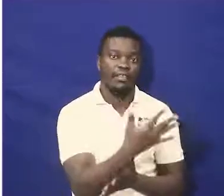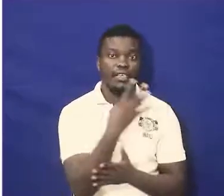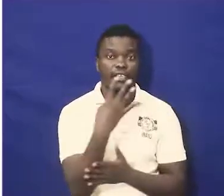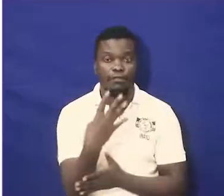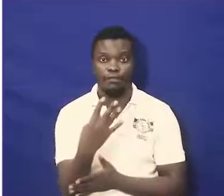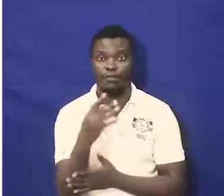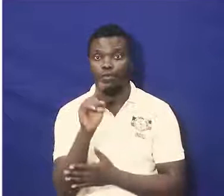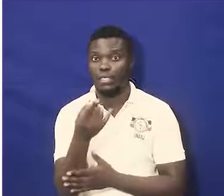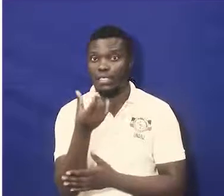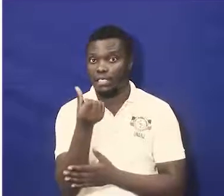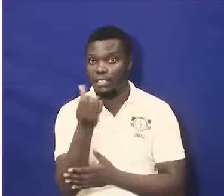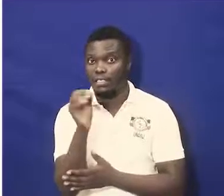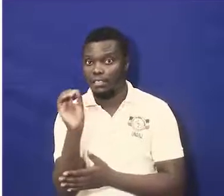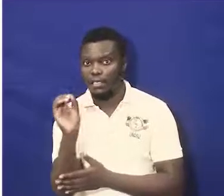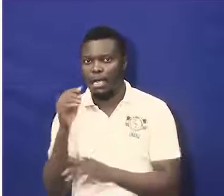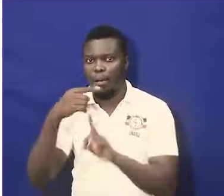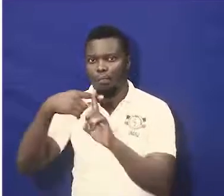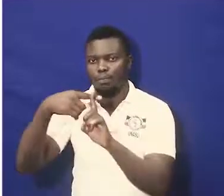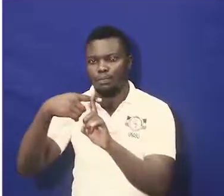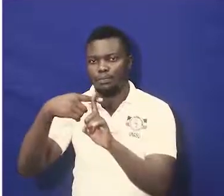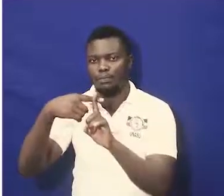54,600 plus